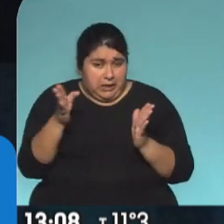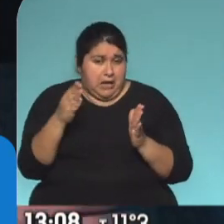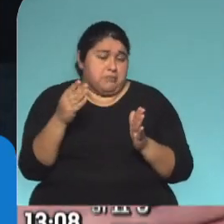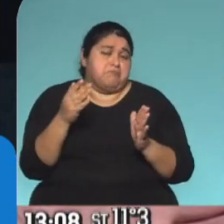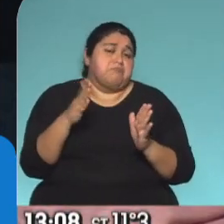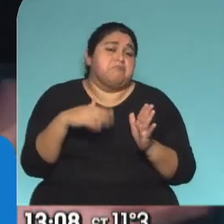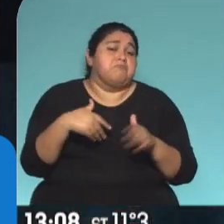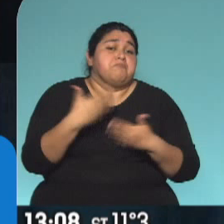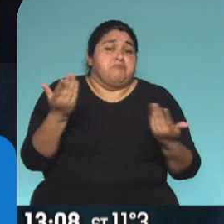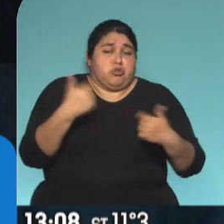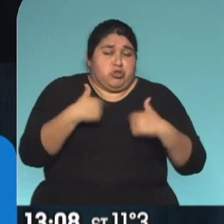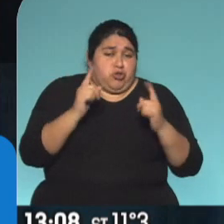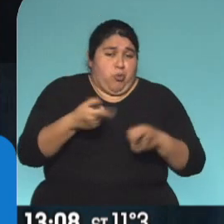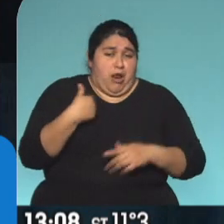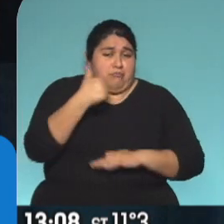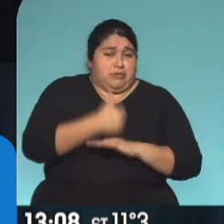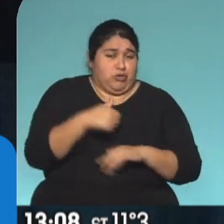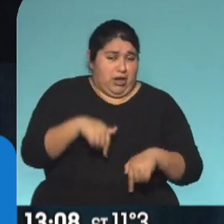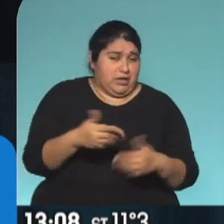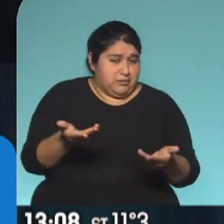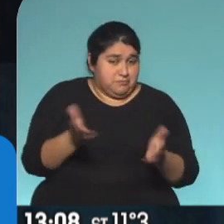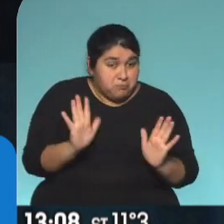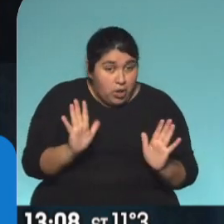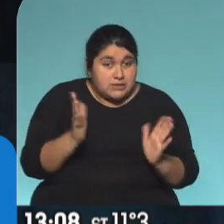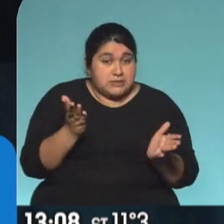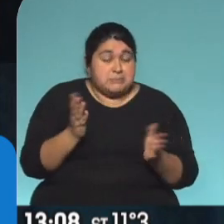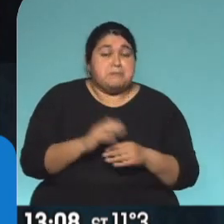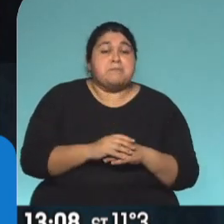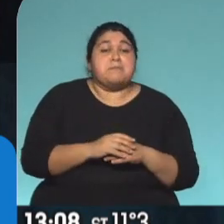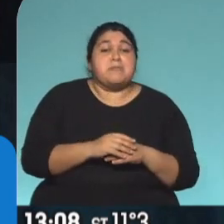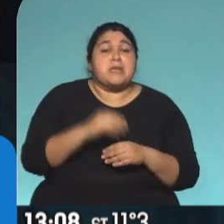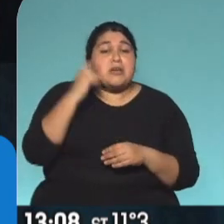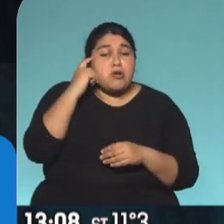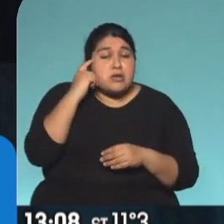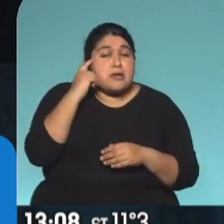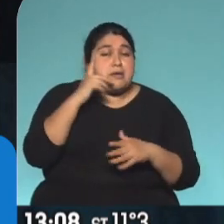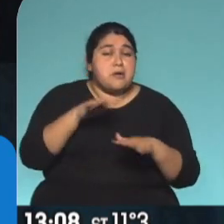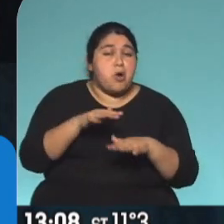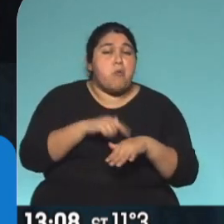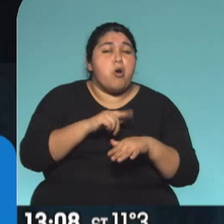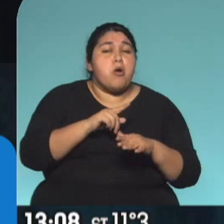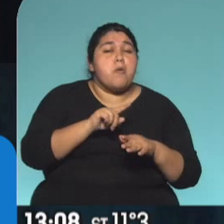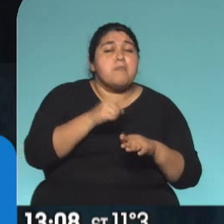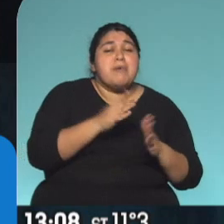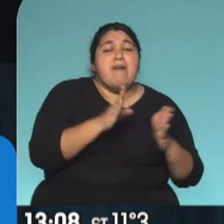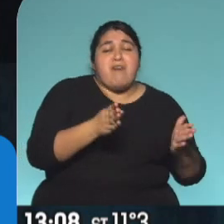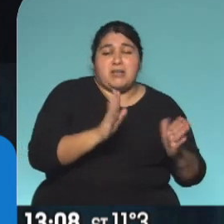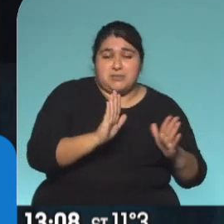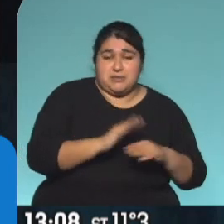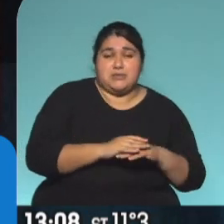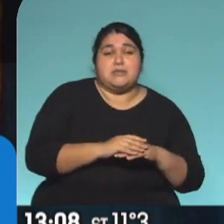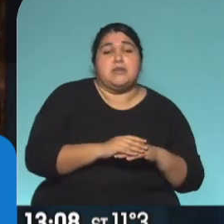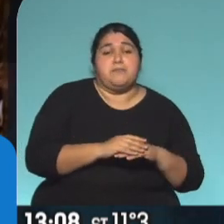and I'm here, right? I'm here. I happen to think it works in the early